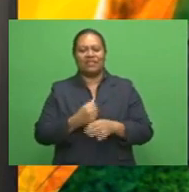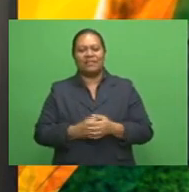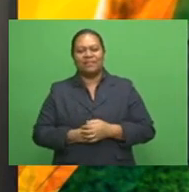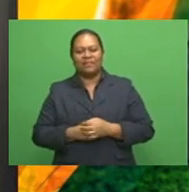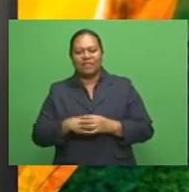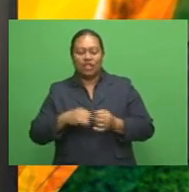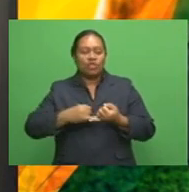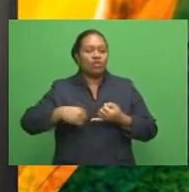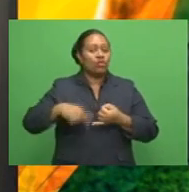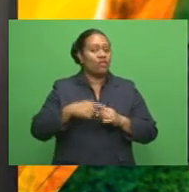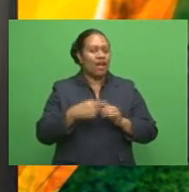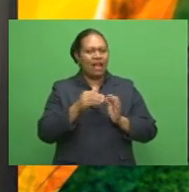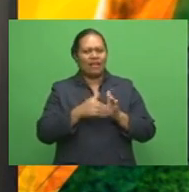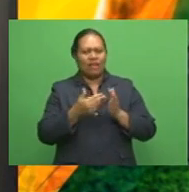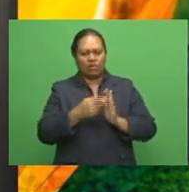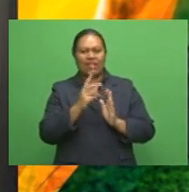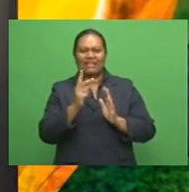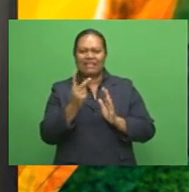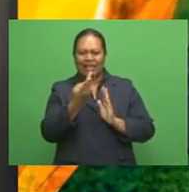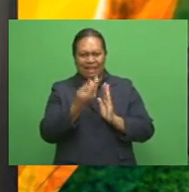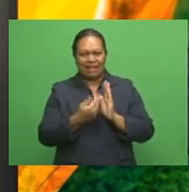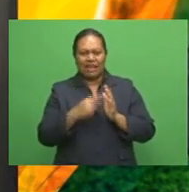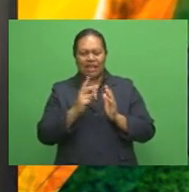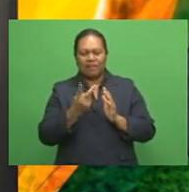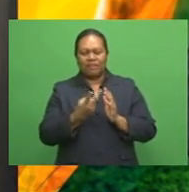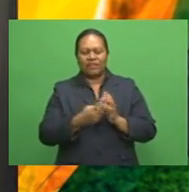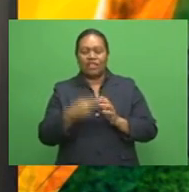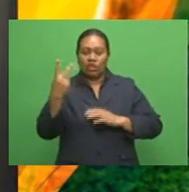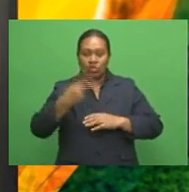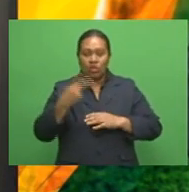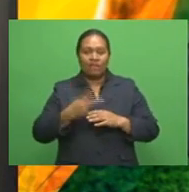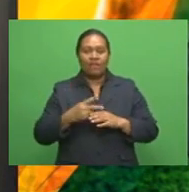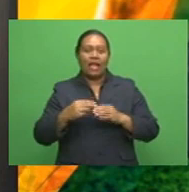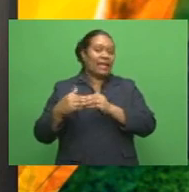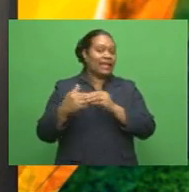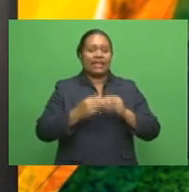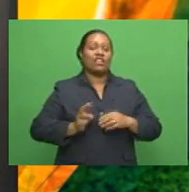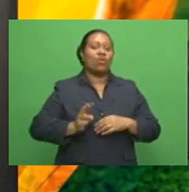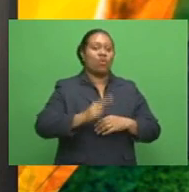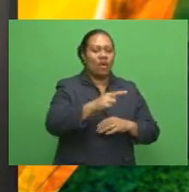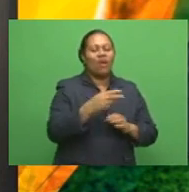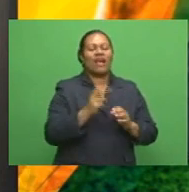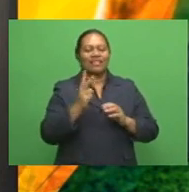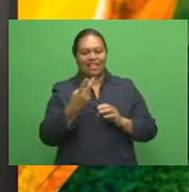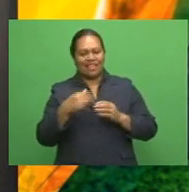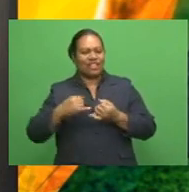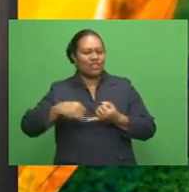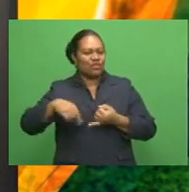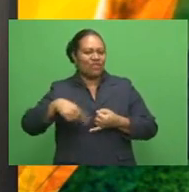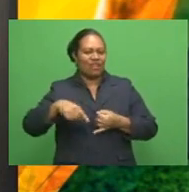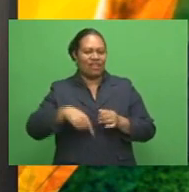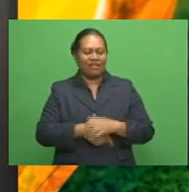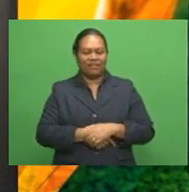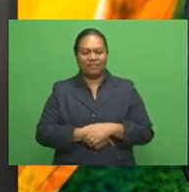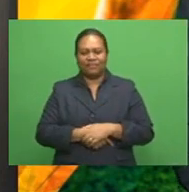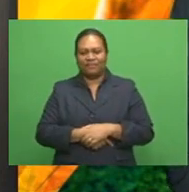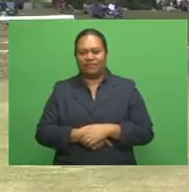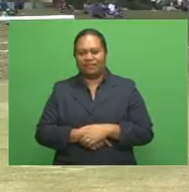Suva to second place on the points table with 12, while leaders Rewa are on 16 points. Karleni Tavi has